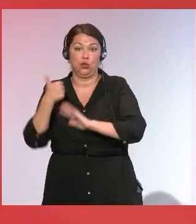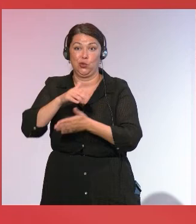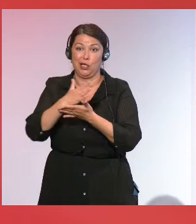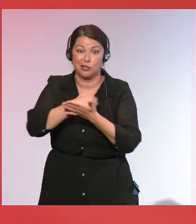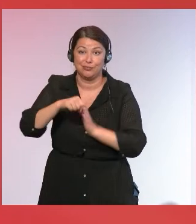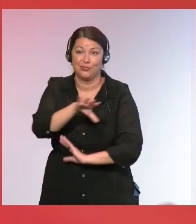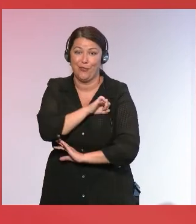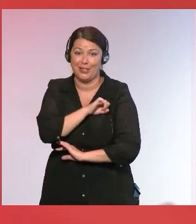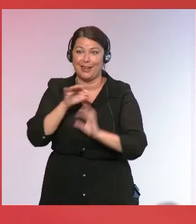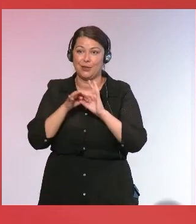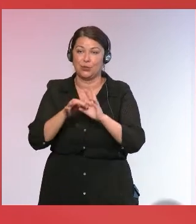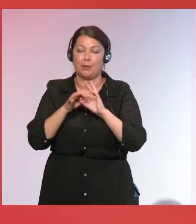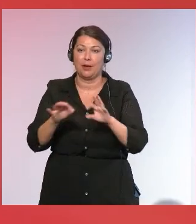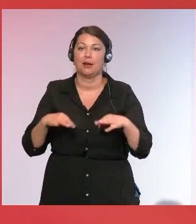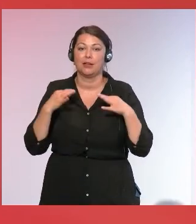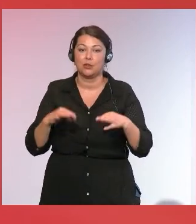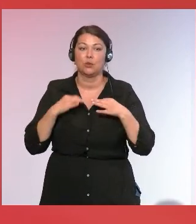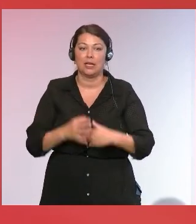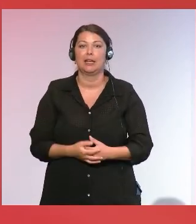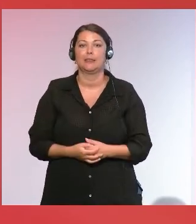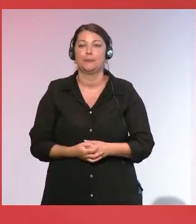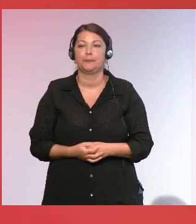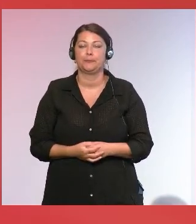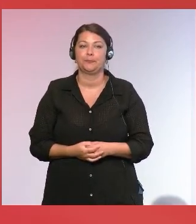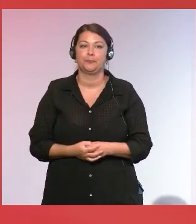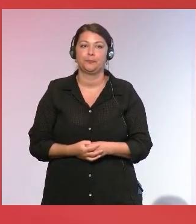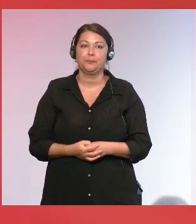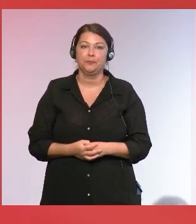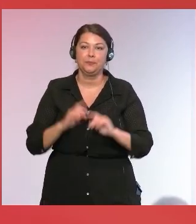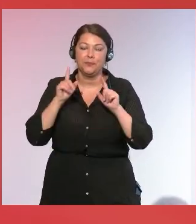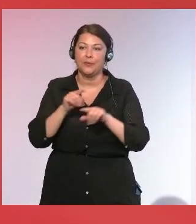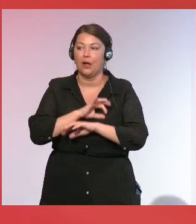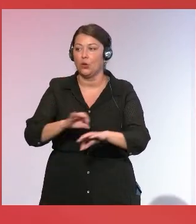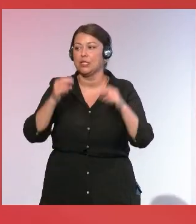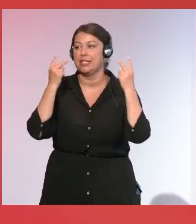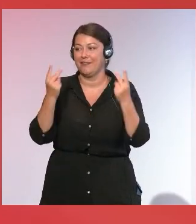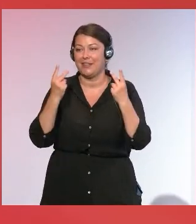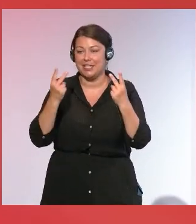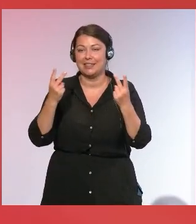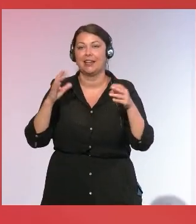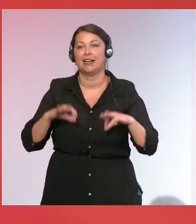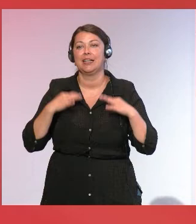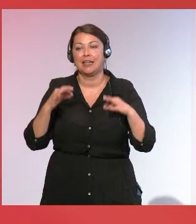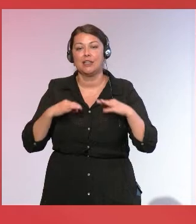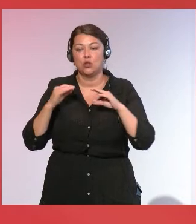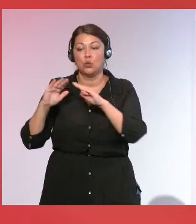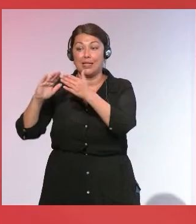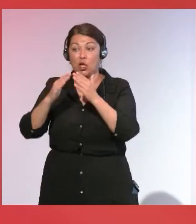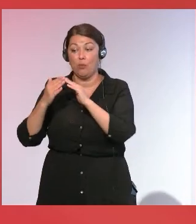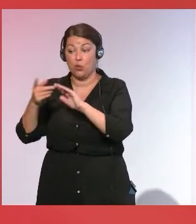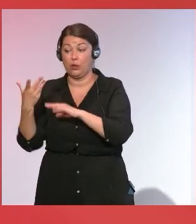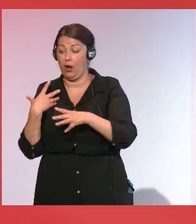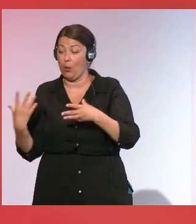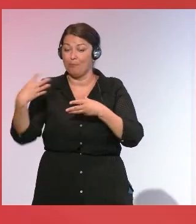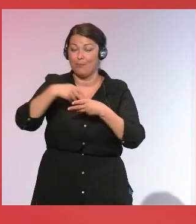important that the health community is on board and making sure that this argument for these mitigation measures